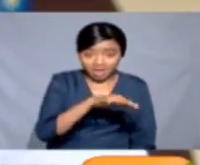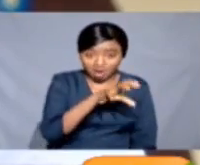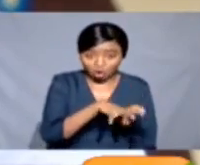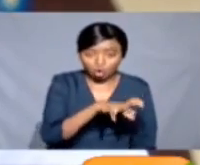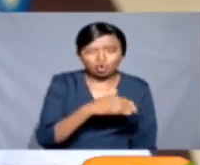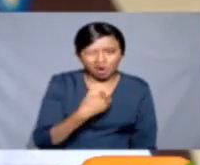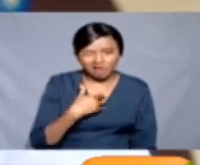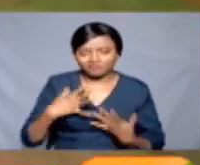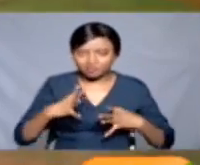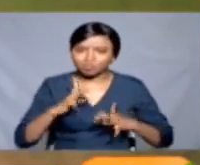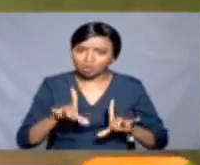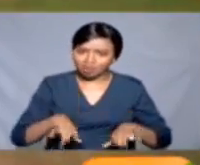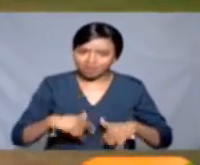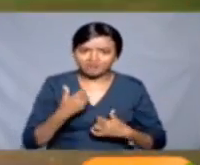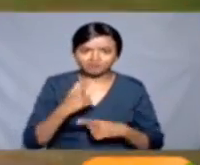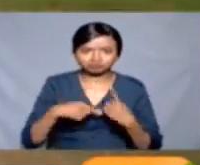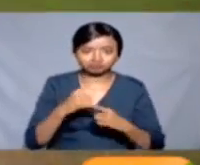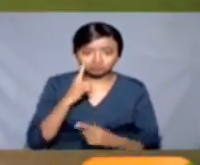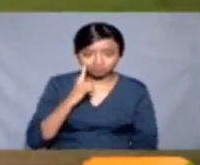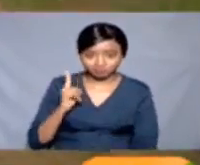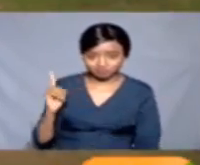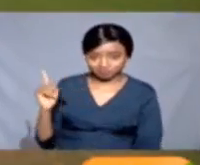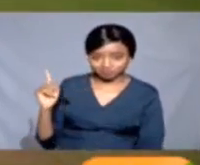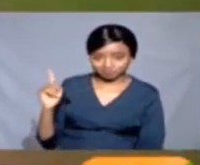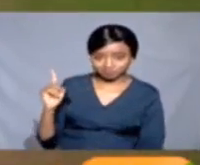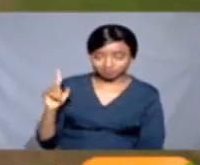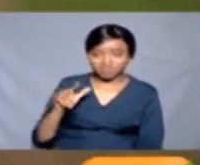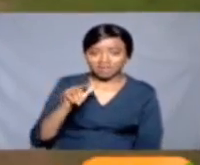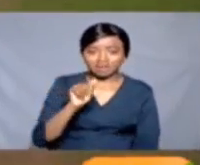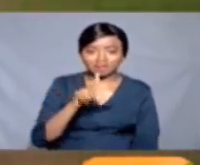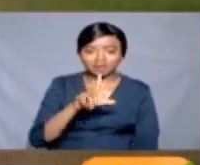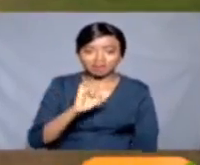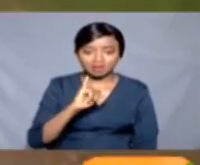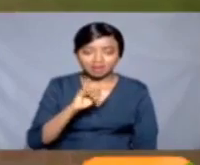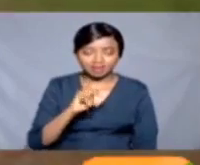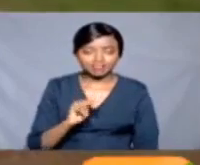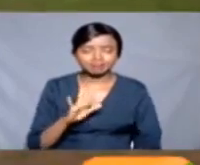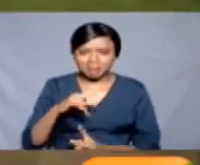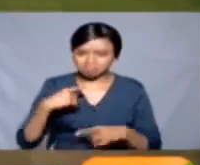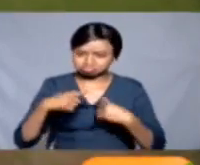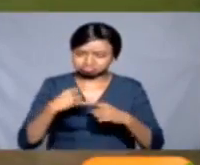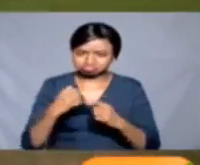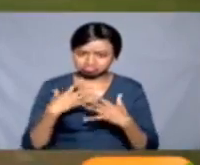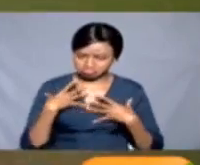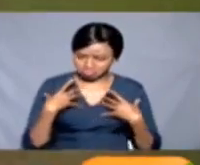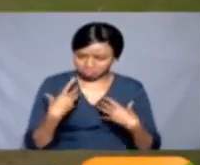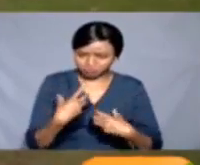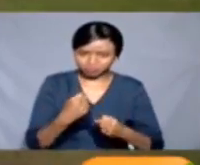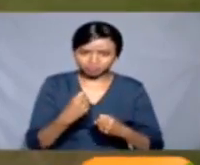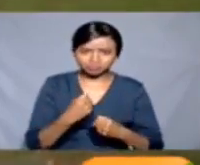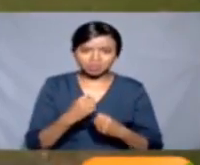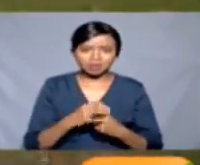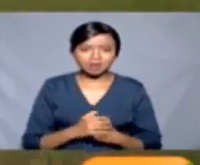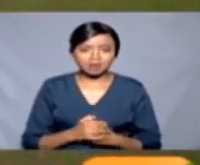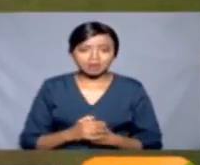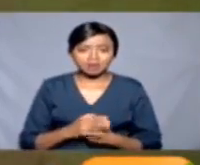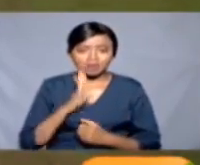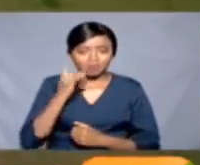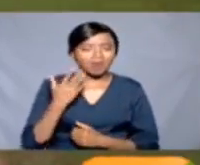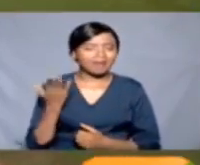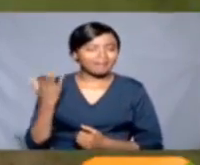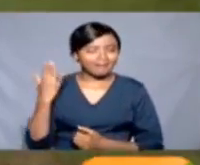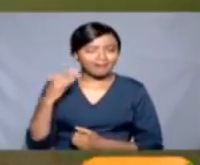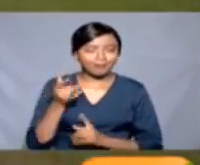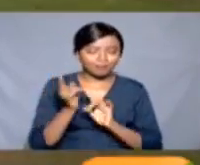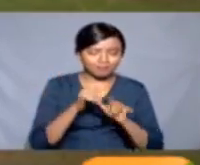living. There is still life. Aline Kahindo is living proof of how resilient the human spirit can be. She was treated here at the